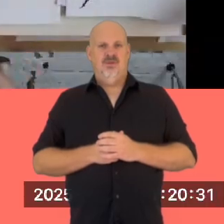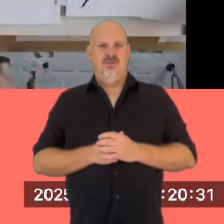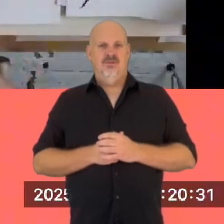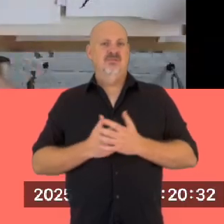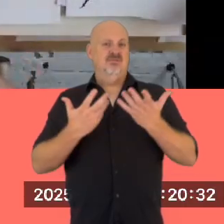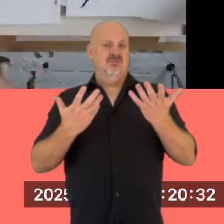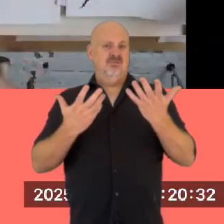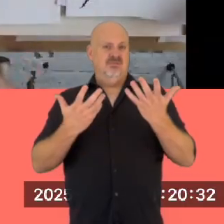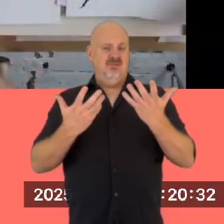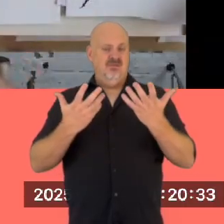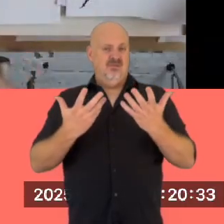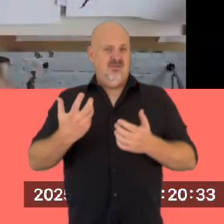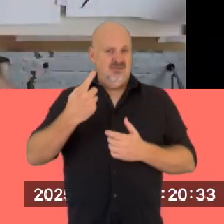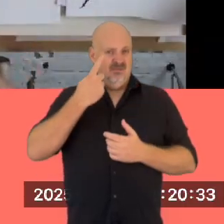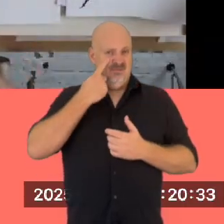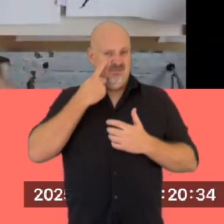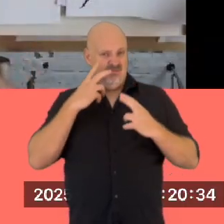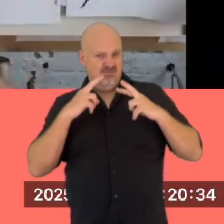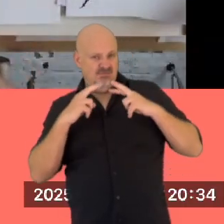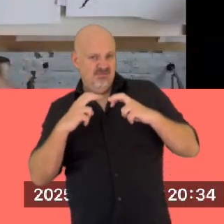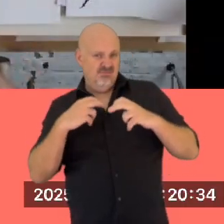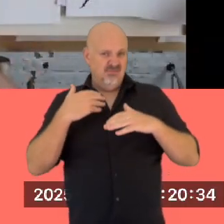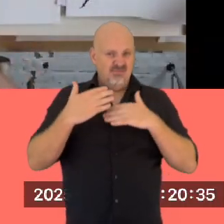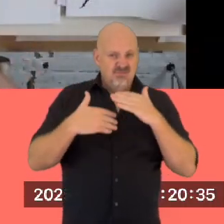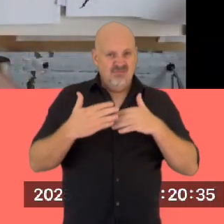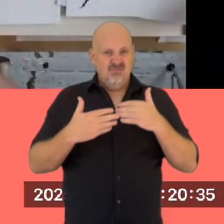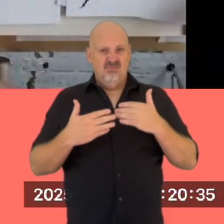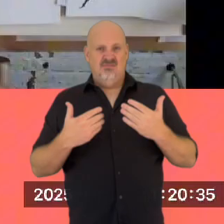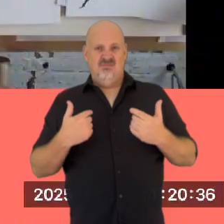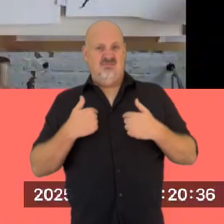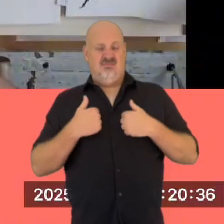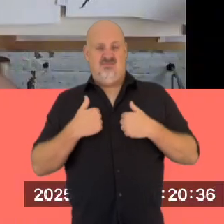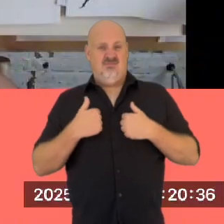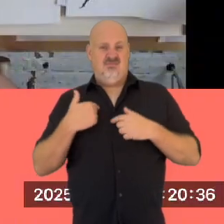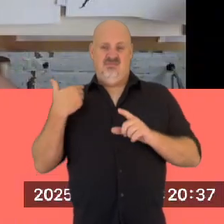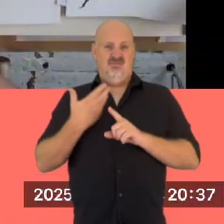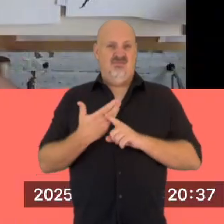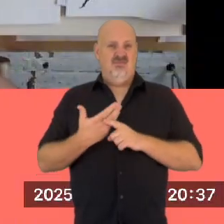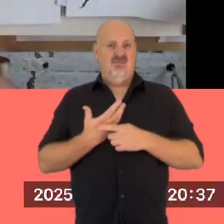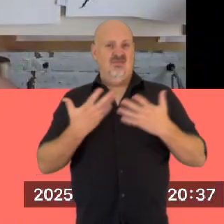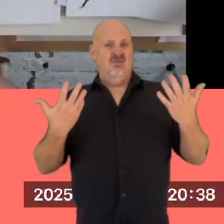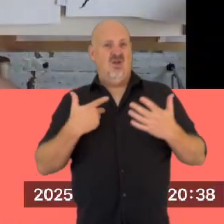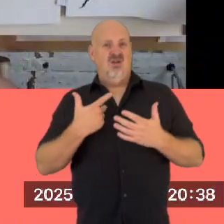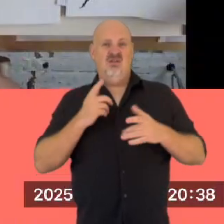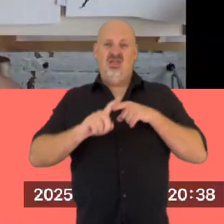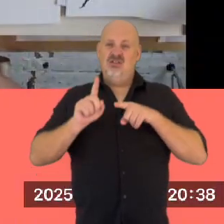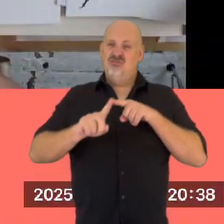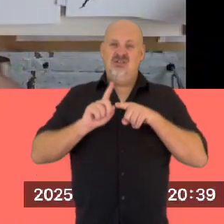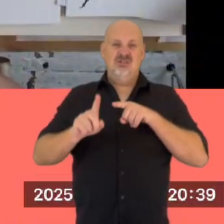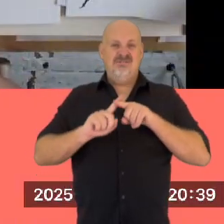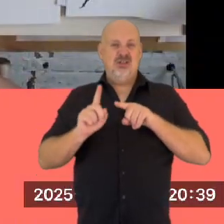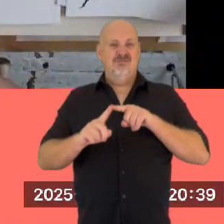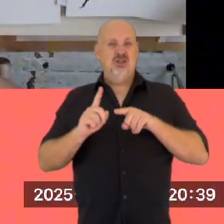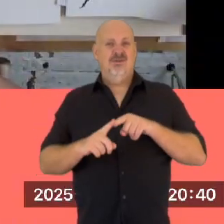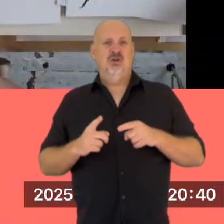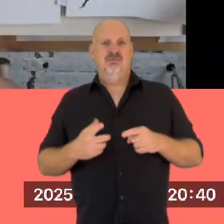And within the conversation of experimentation, I mean, as drawing in pretty much with everything, I